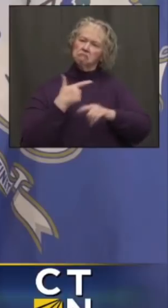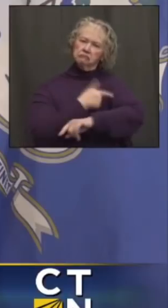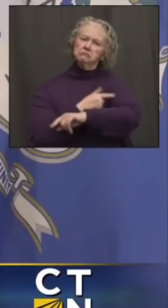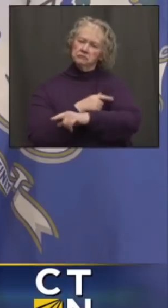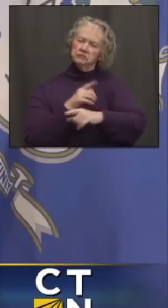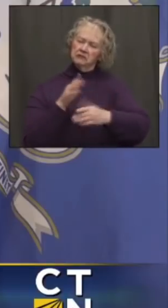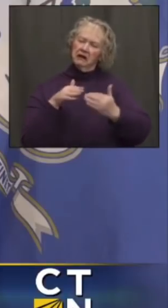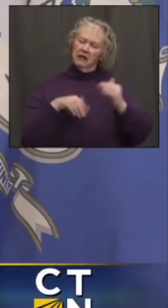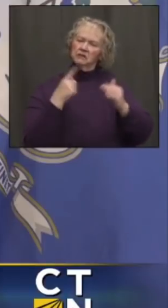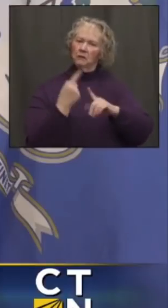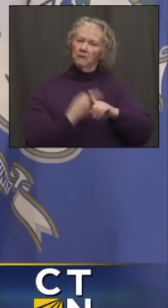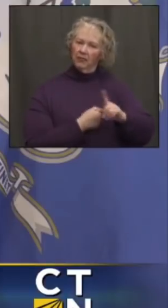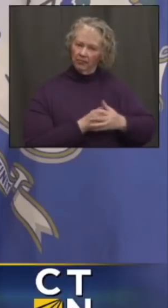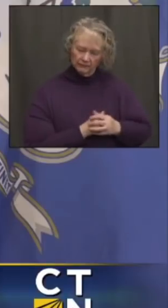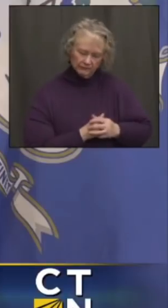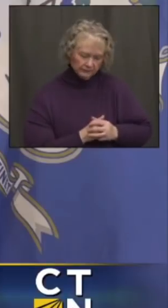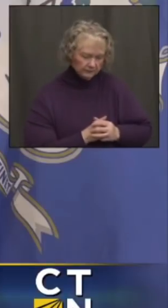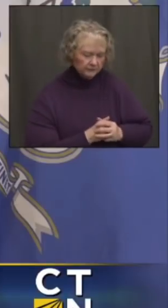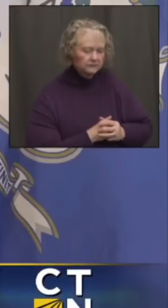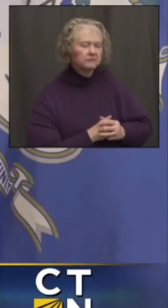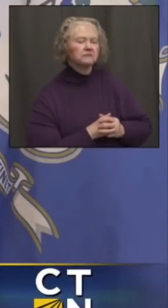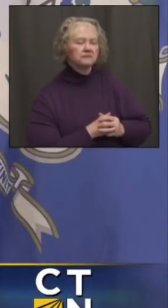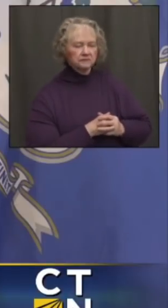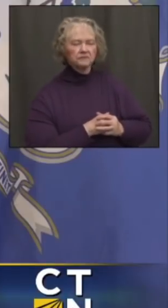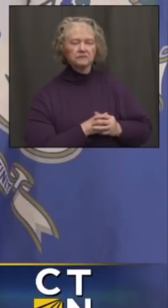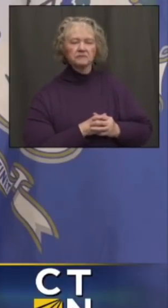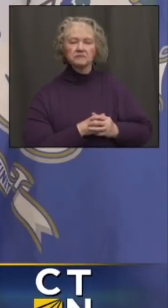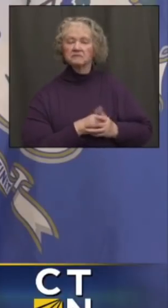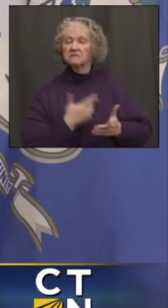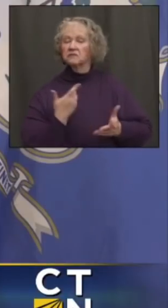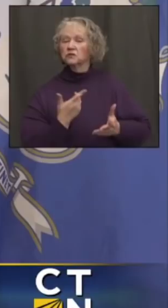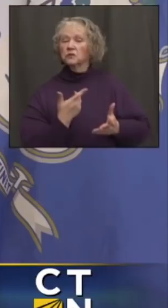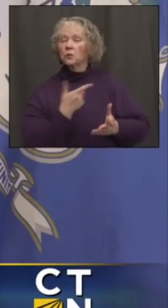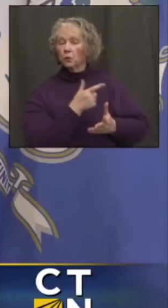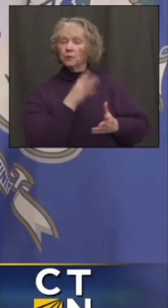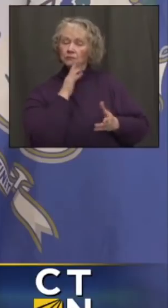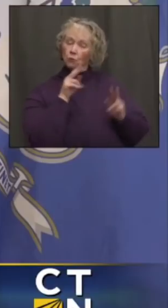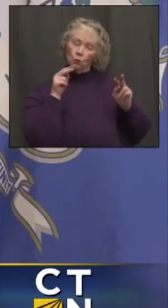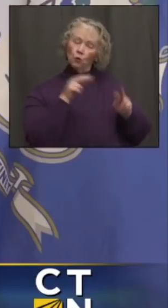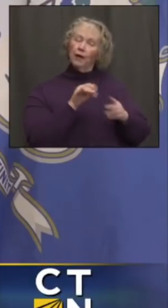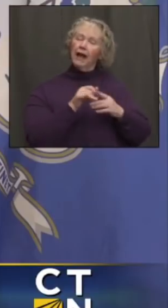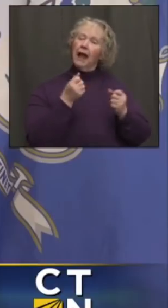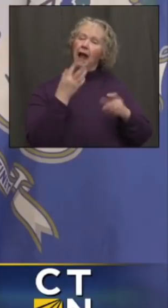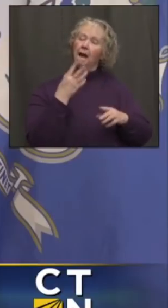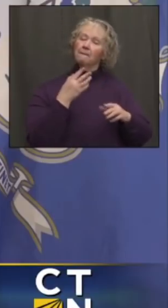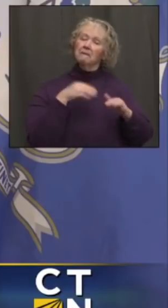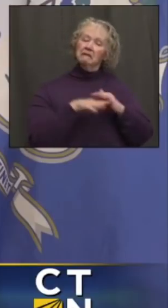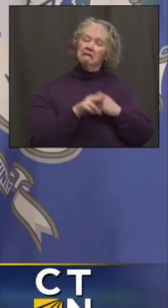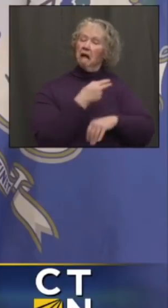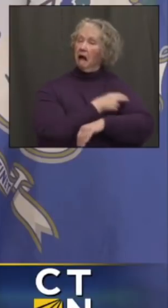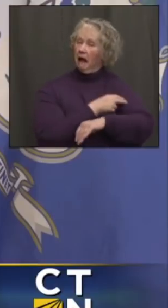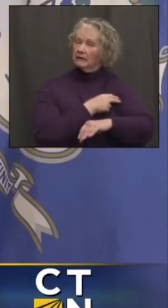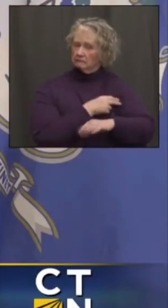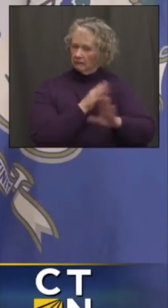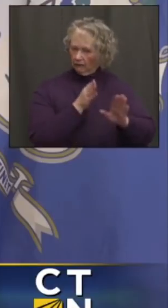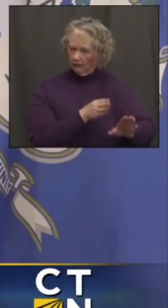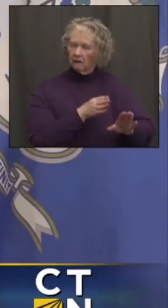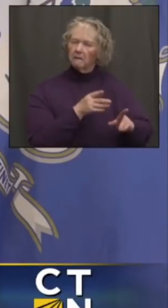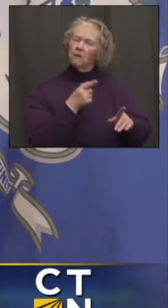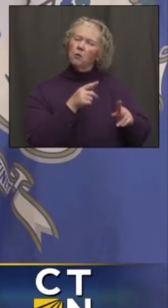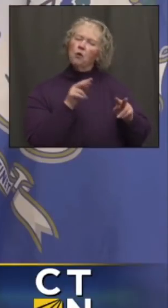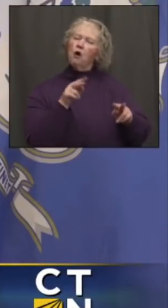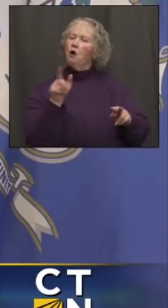that lens. Maybe there'll be a bit of a crowd for that first week or so. There always is. But I think you'll find we were able to push through that group in less than a